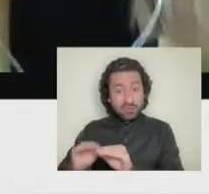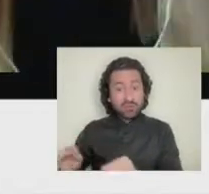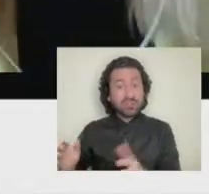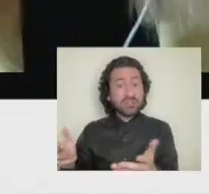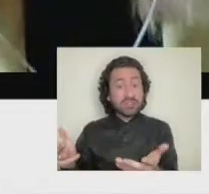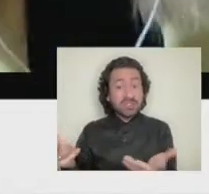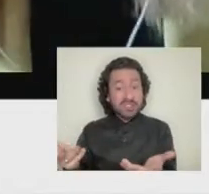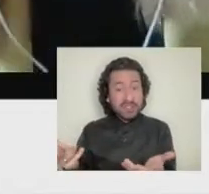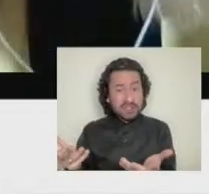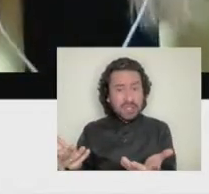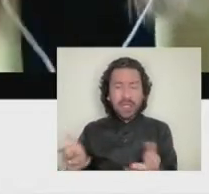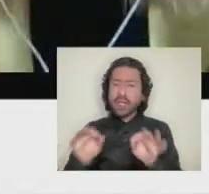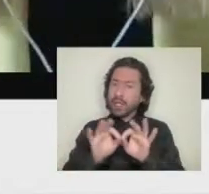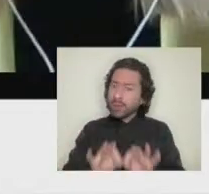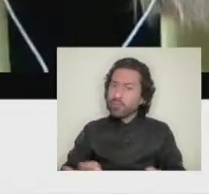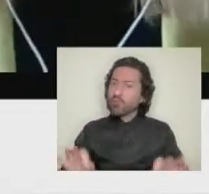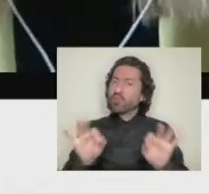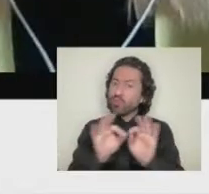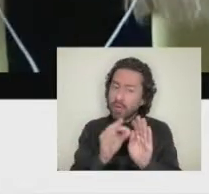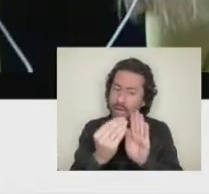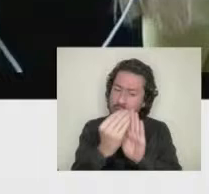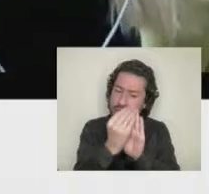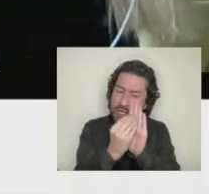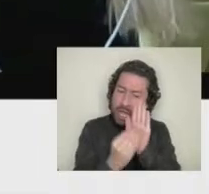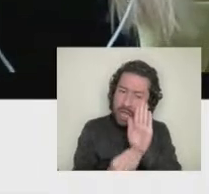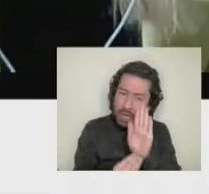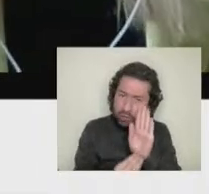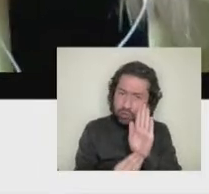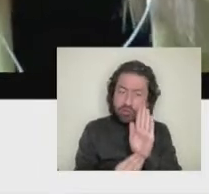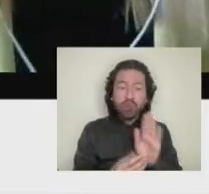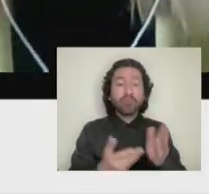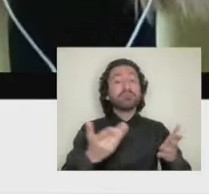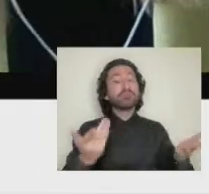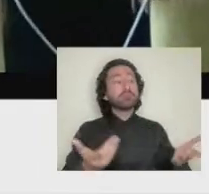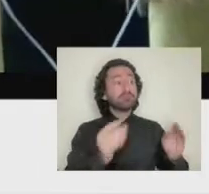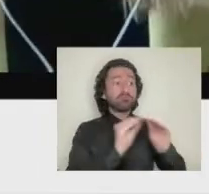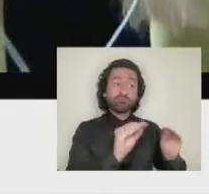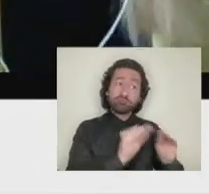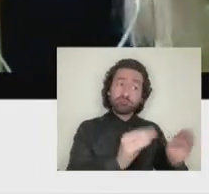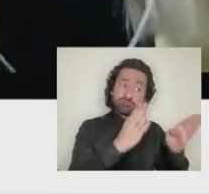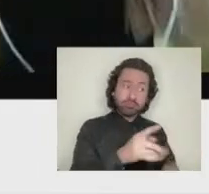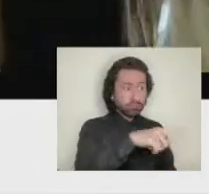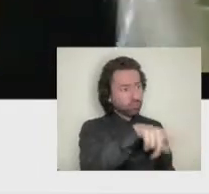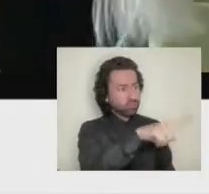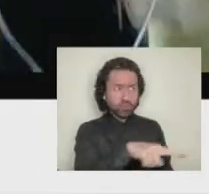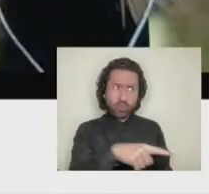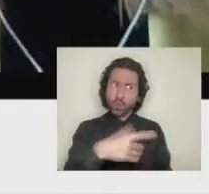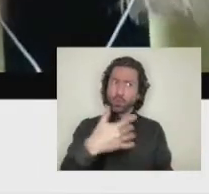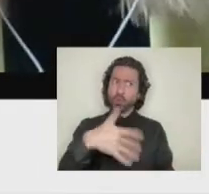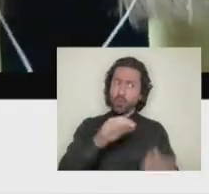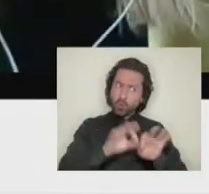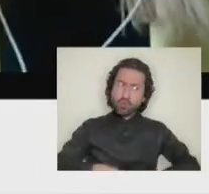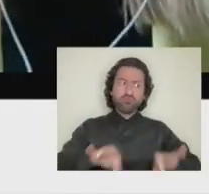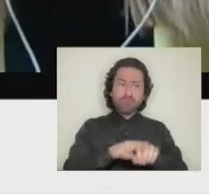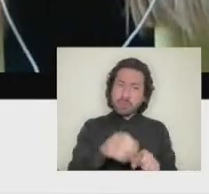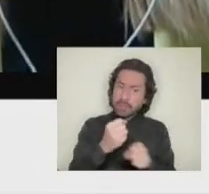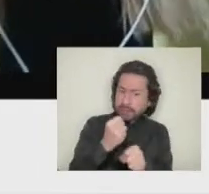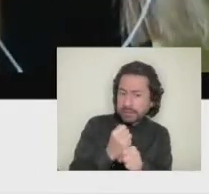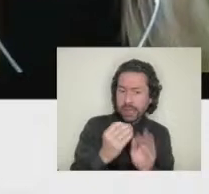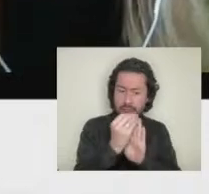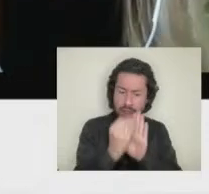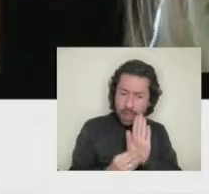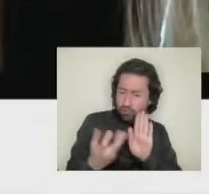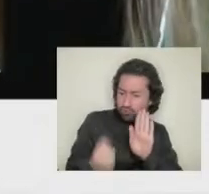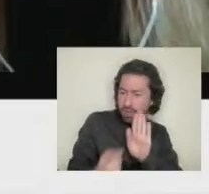very important to have data in place and to train teachers to work with data.